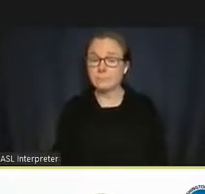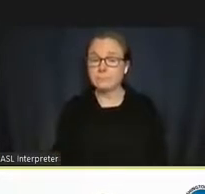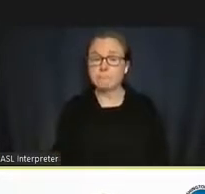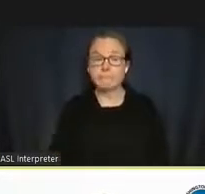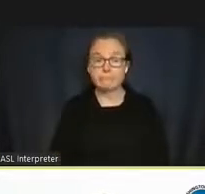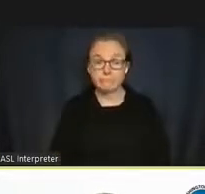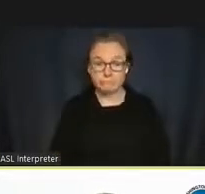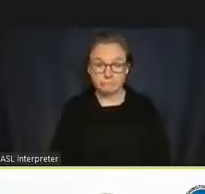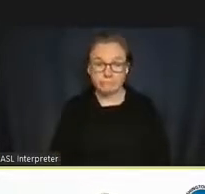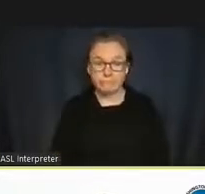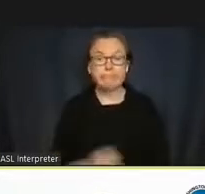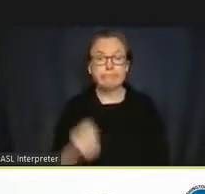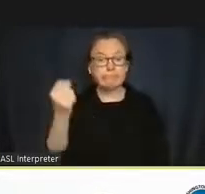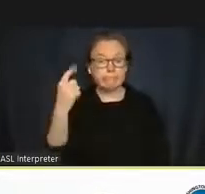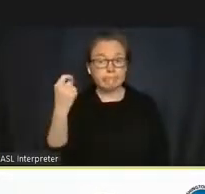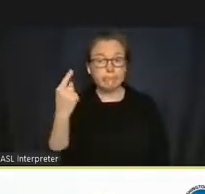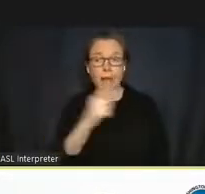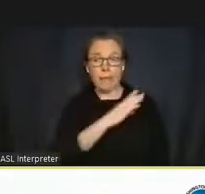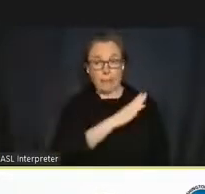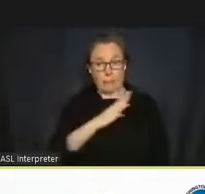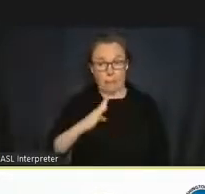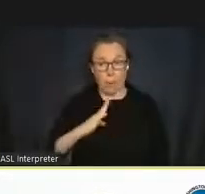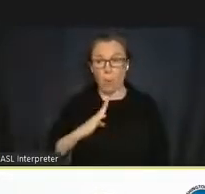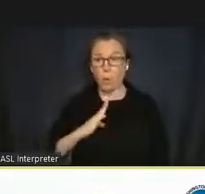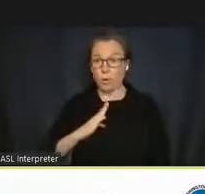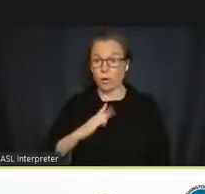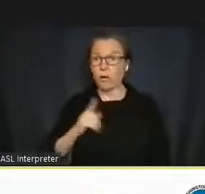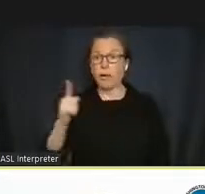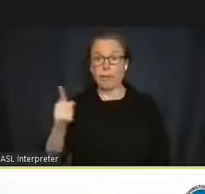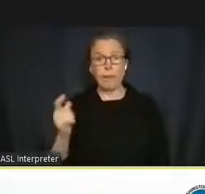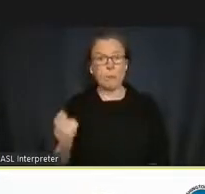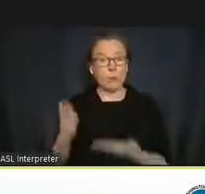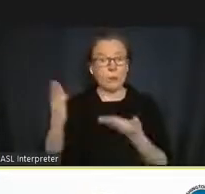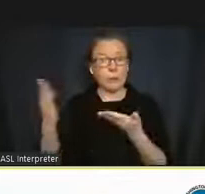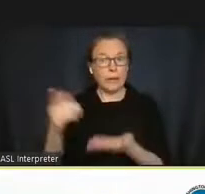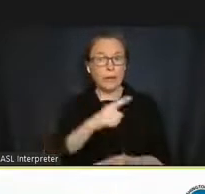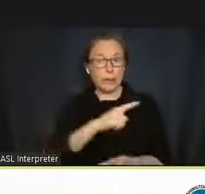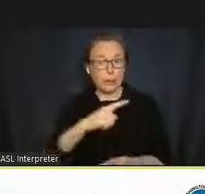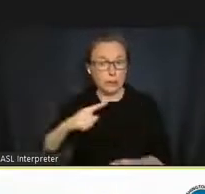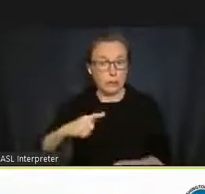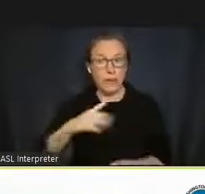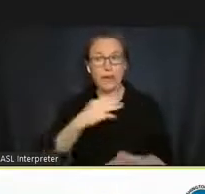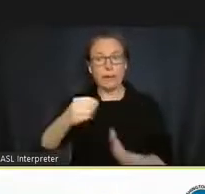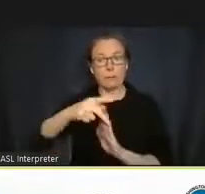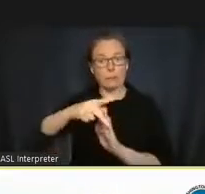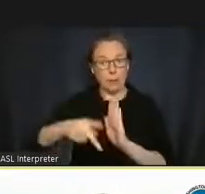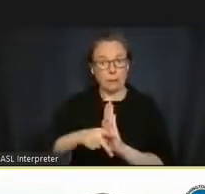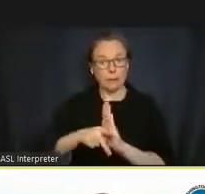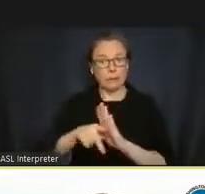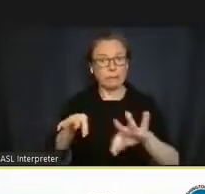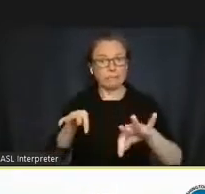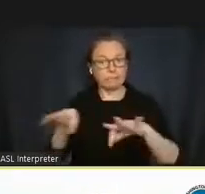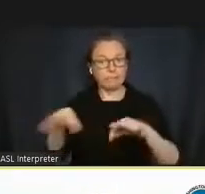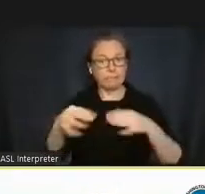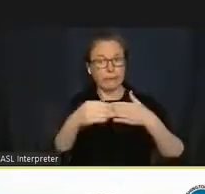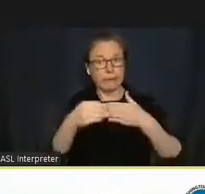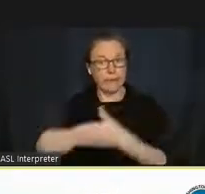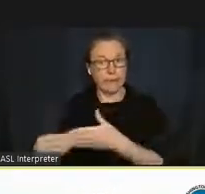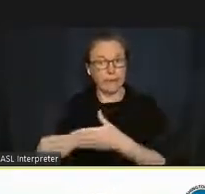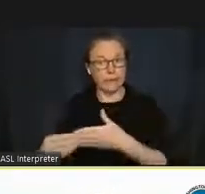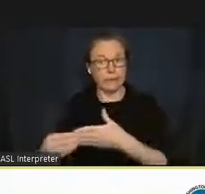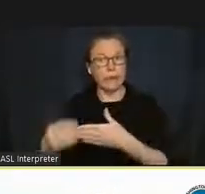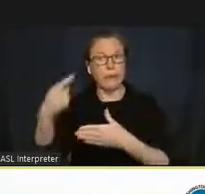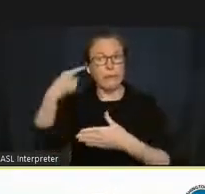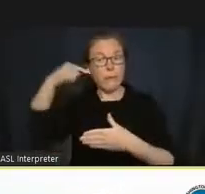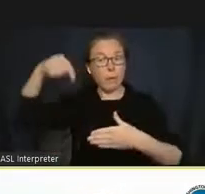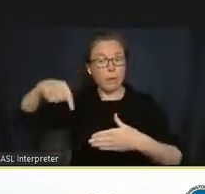Finally, the Board of County Commissioners provides legislative and policy direction for the organization that